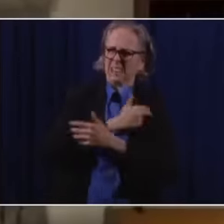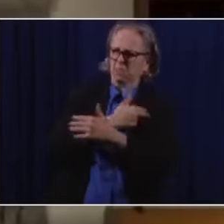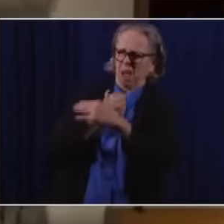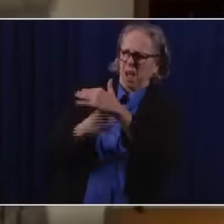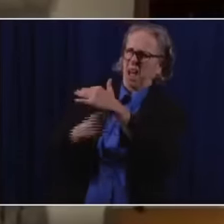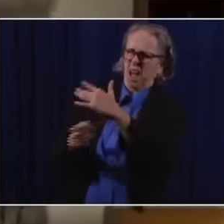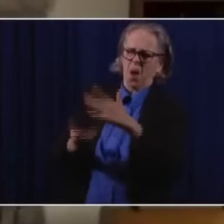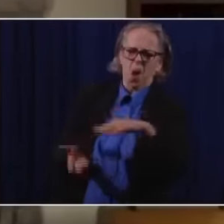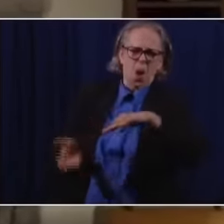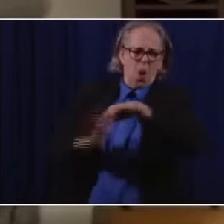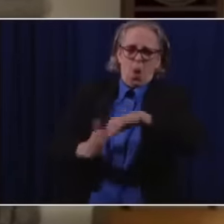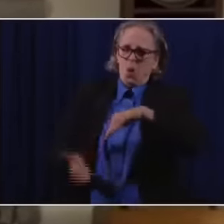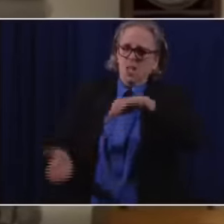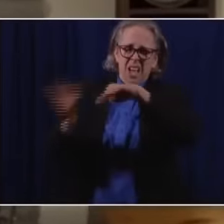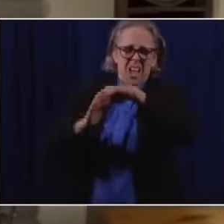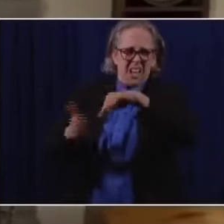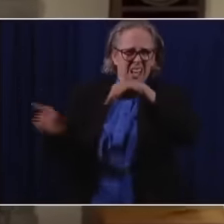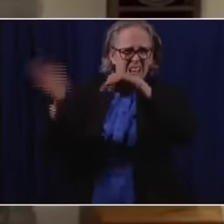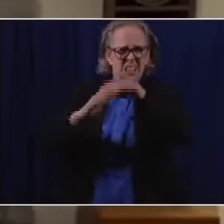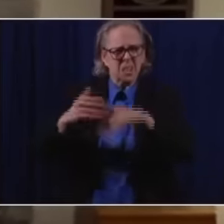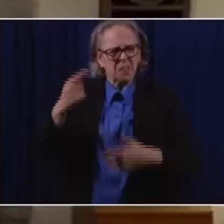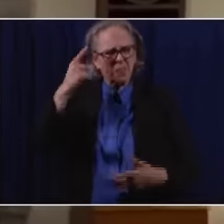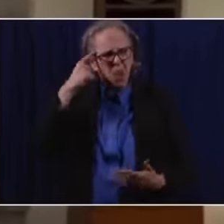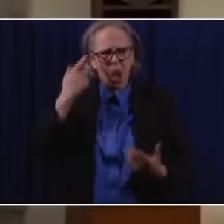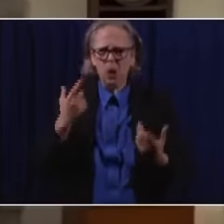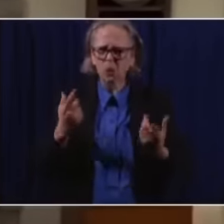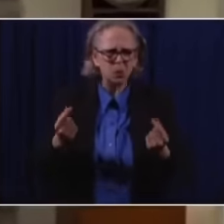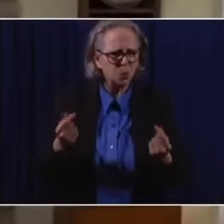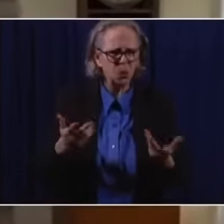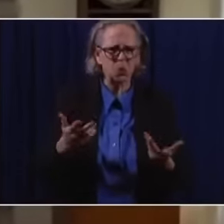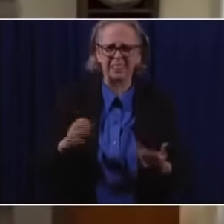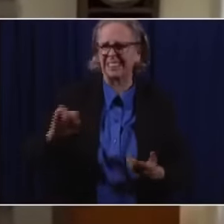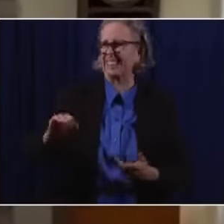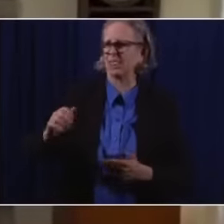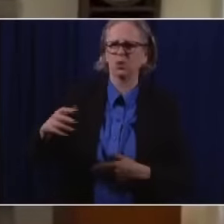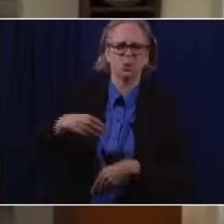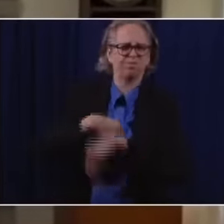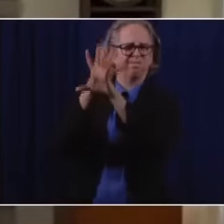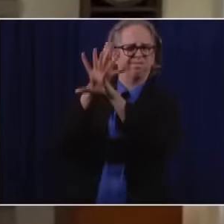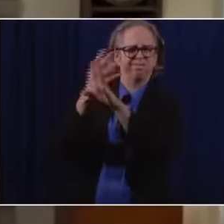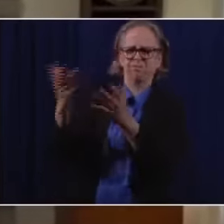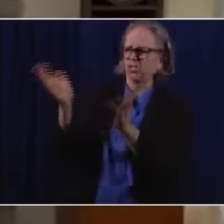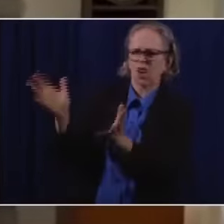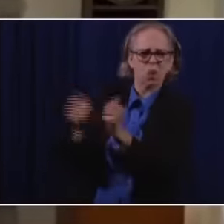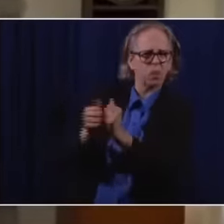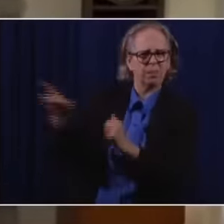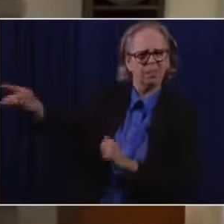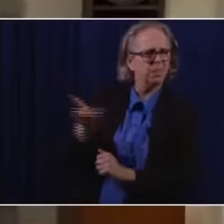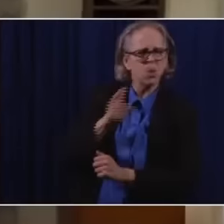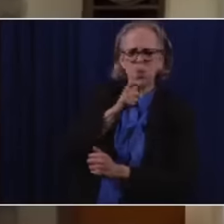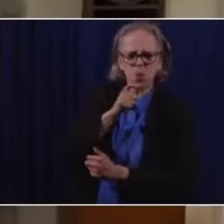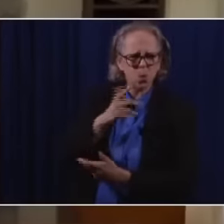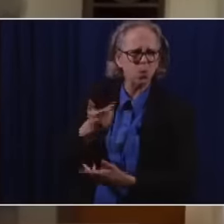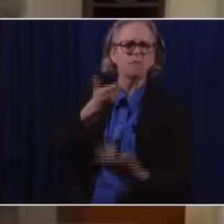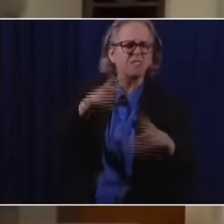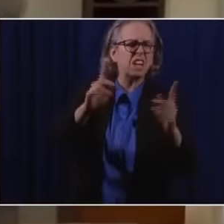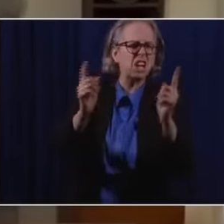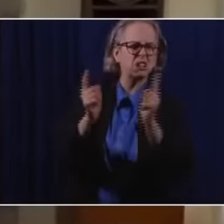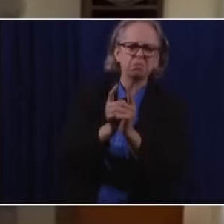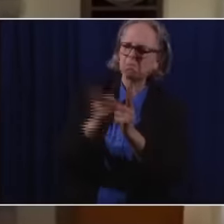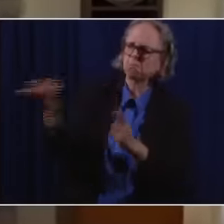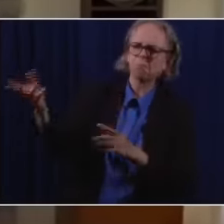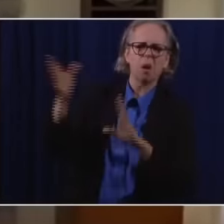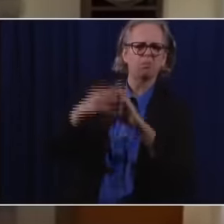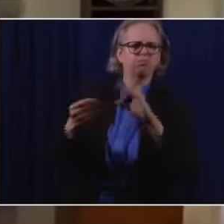good to bring in someone who you've heard from before, and someone who